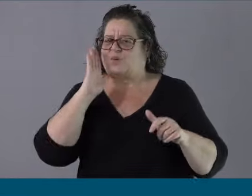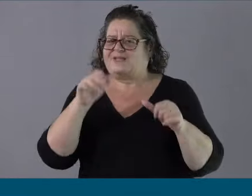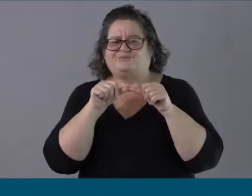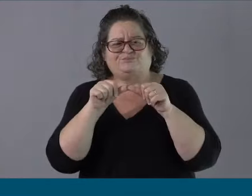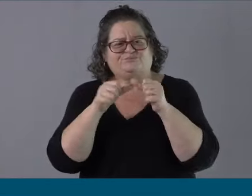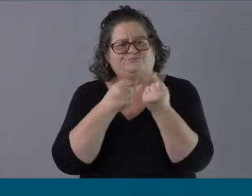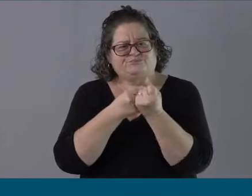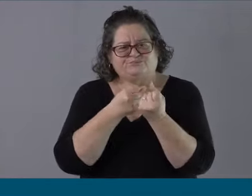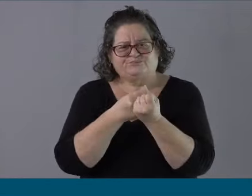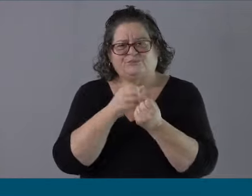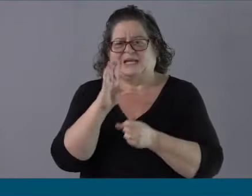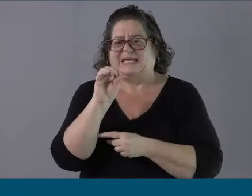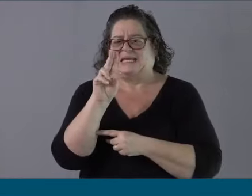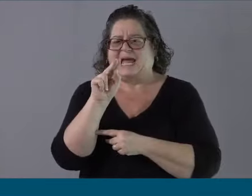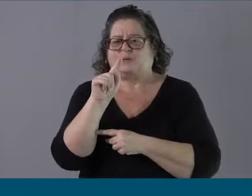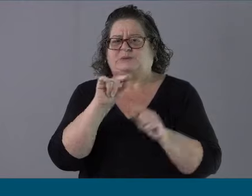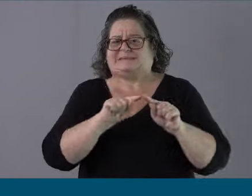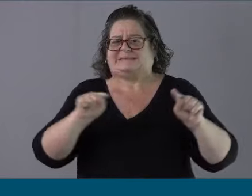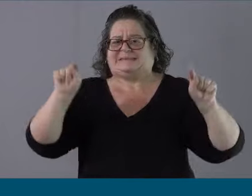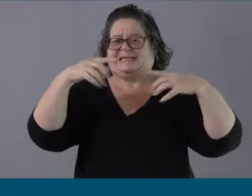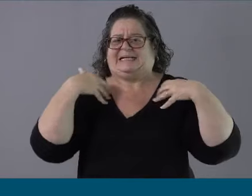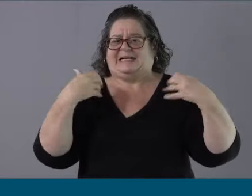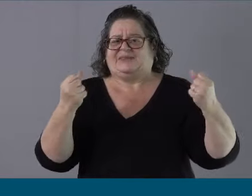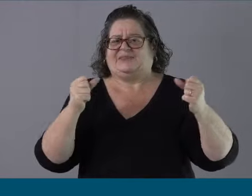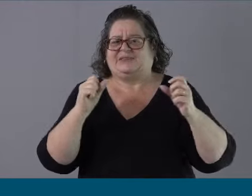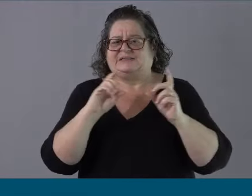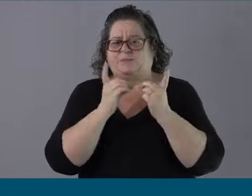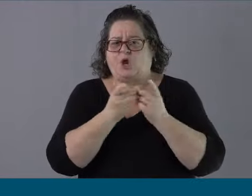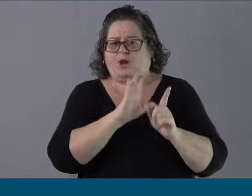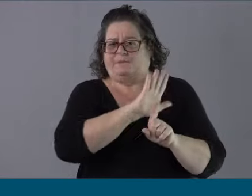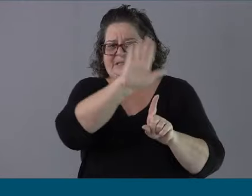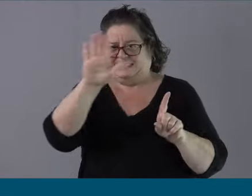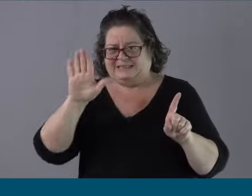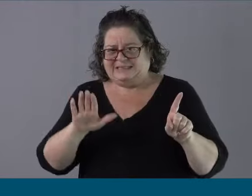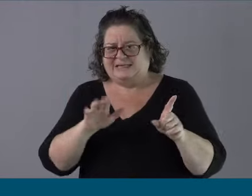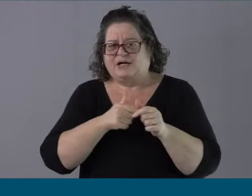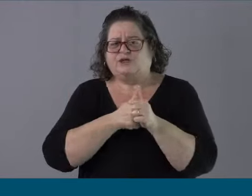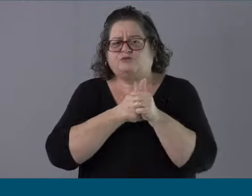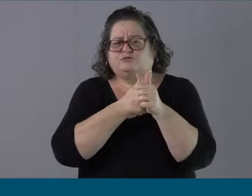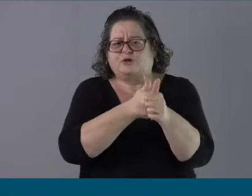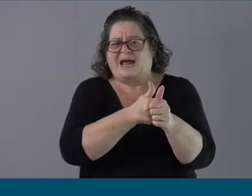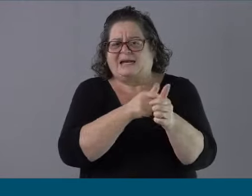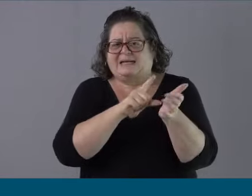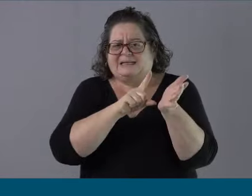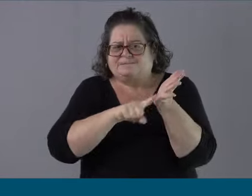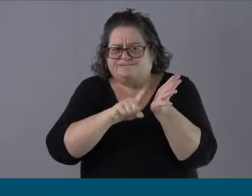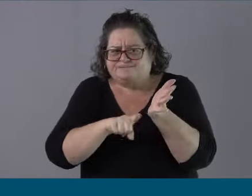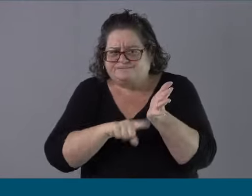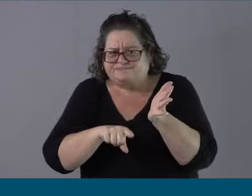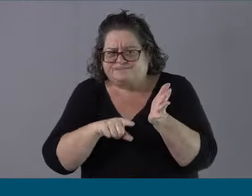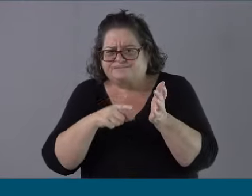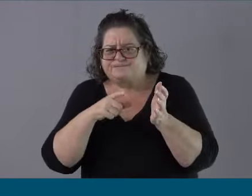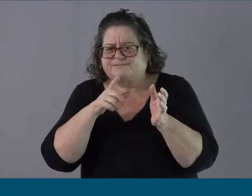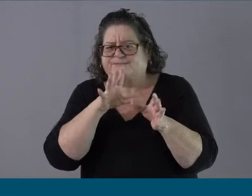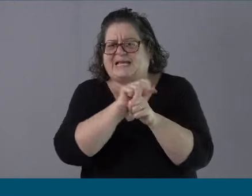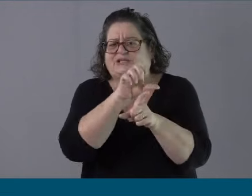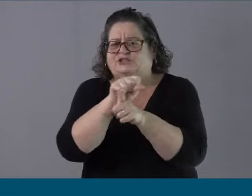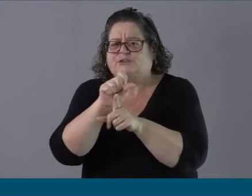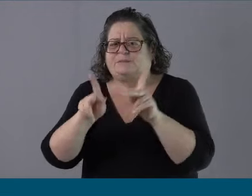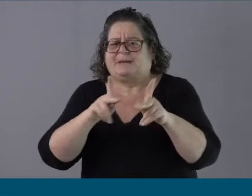to monitor the efficacy of all our mitigation strategies and make changes and adjustments